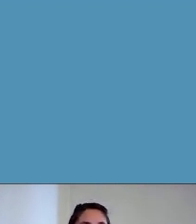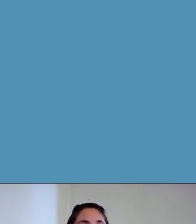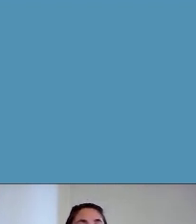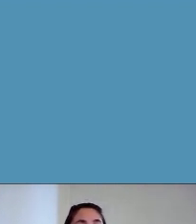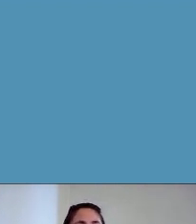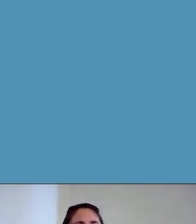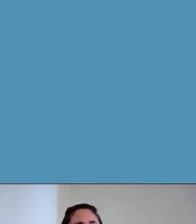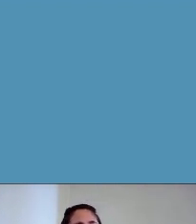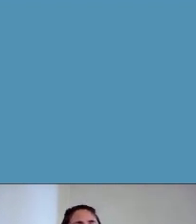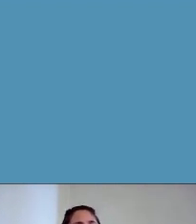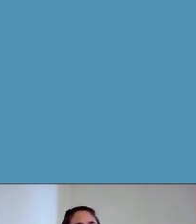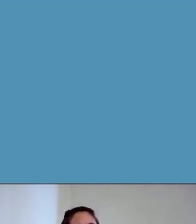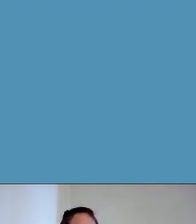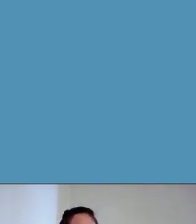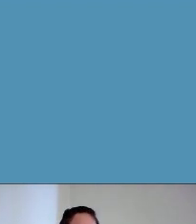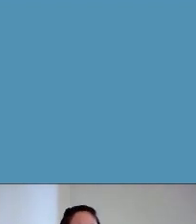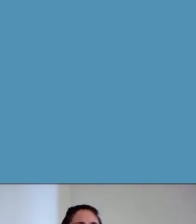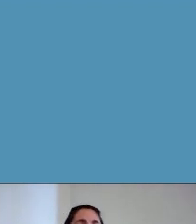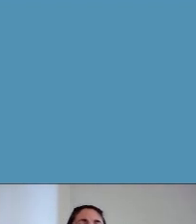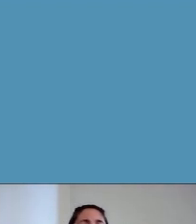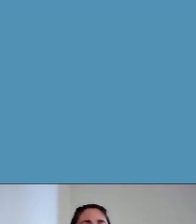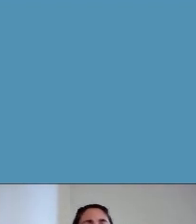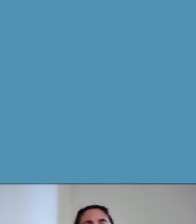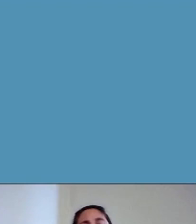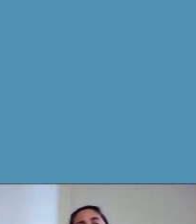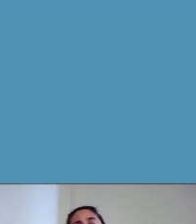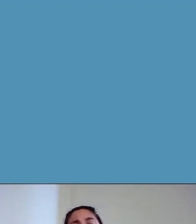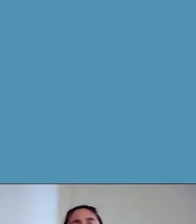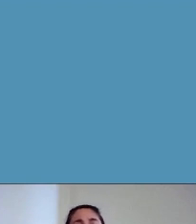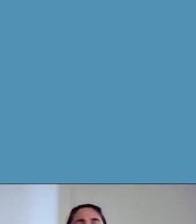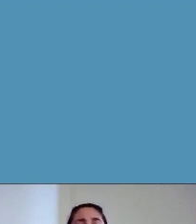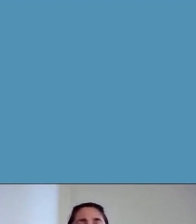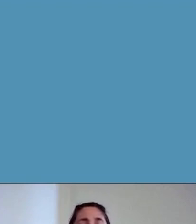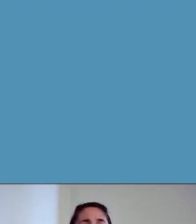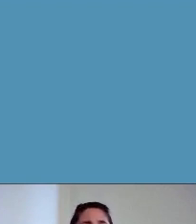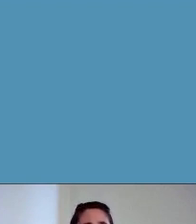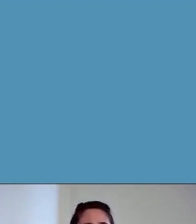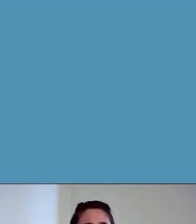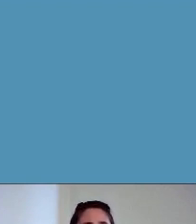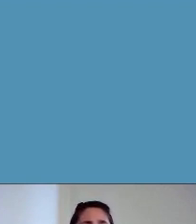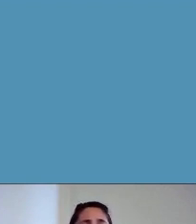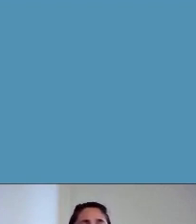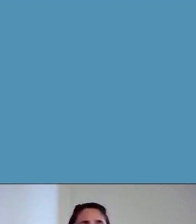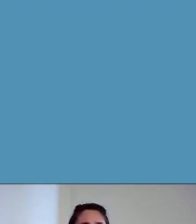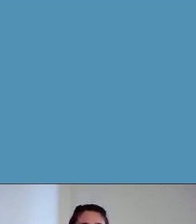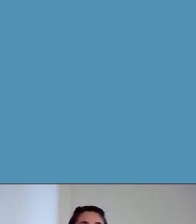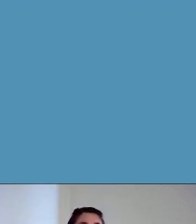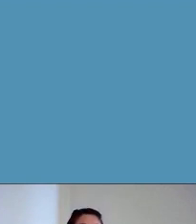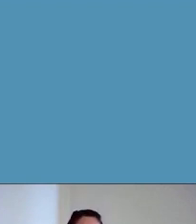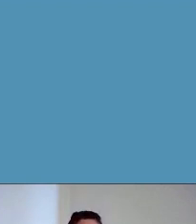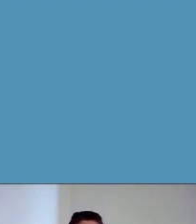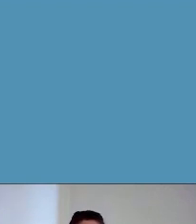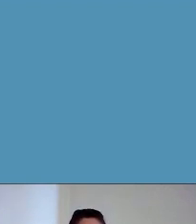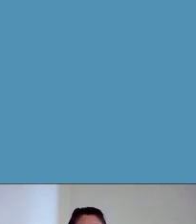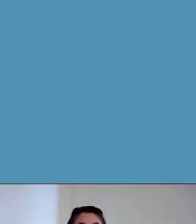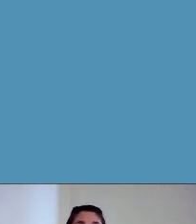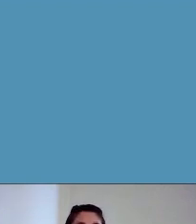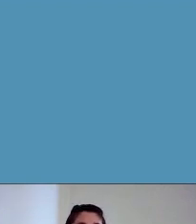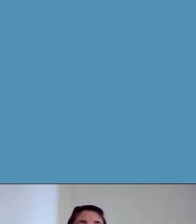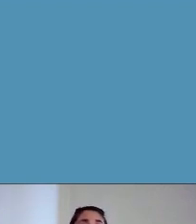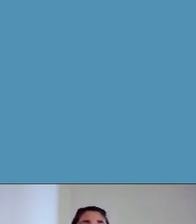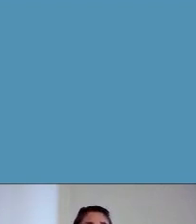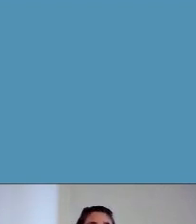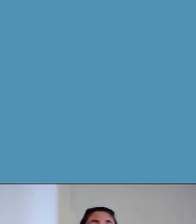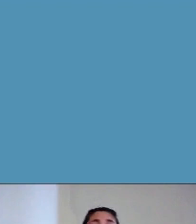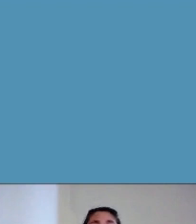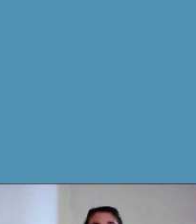having people actually come visit the exhibit. So here are my two books, compilations of those newspaper columns, Natural